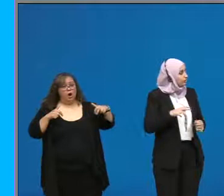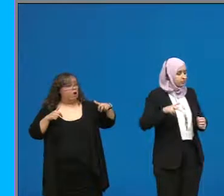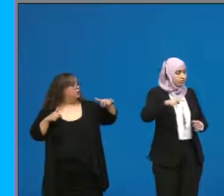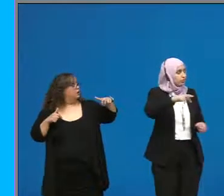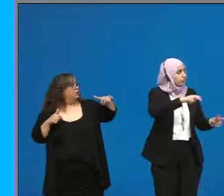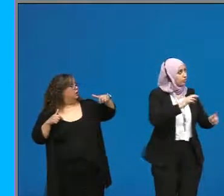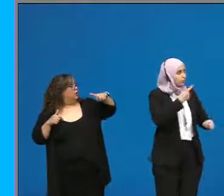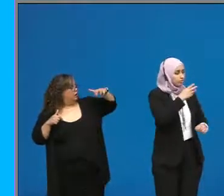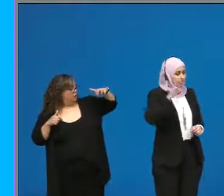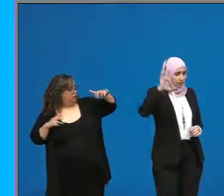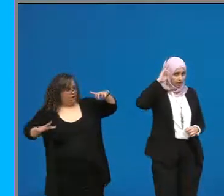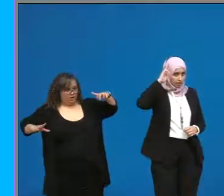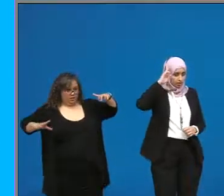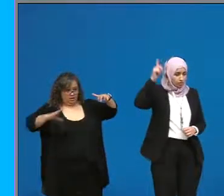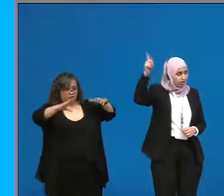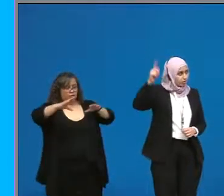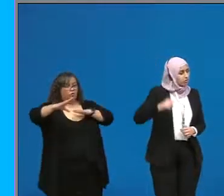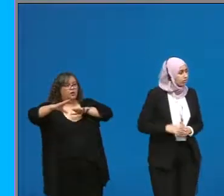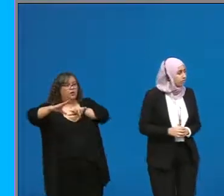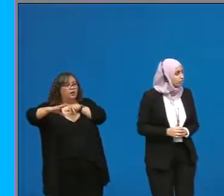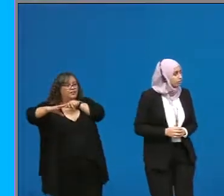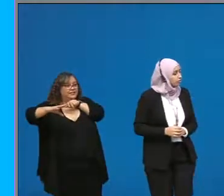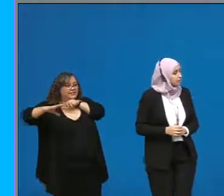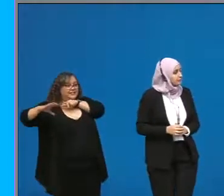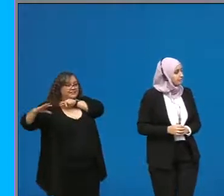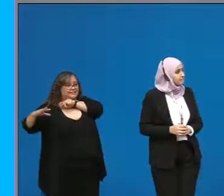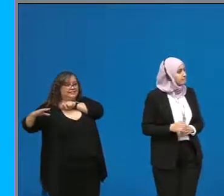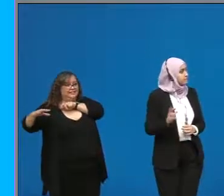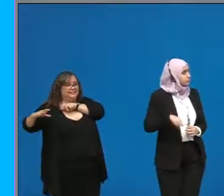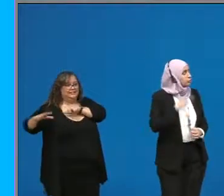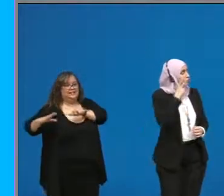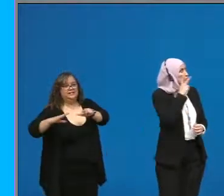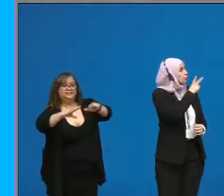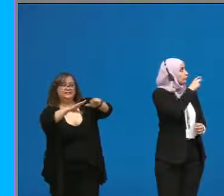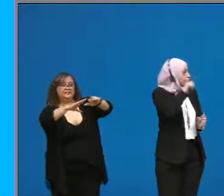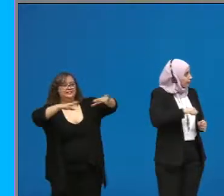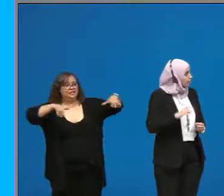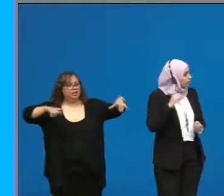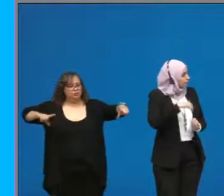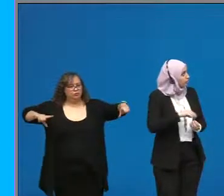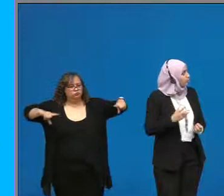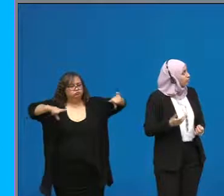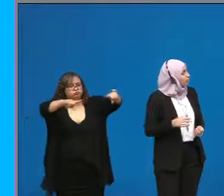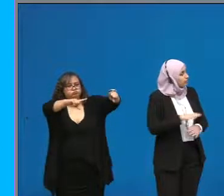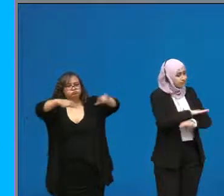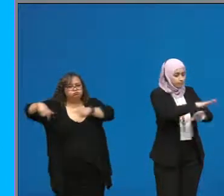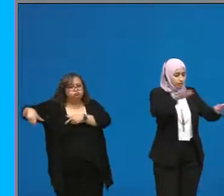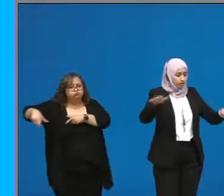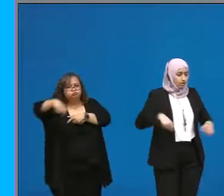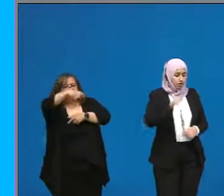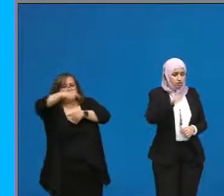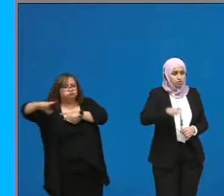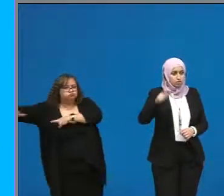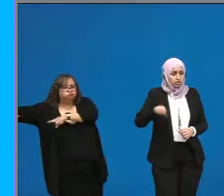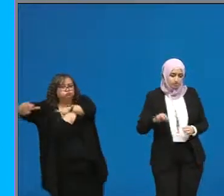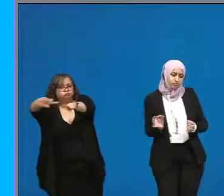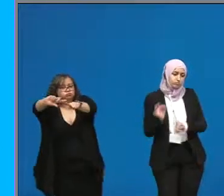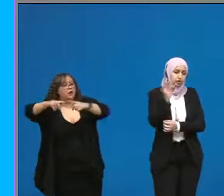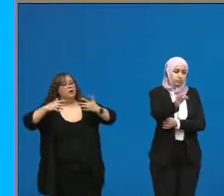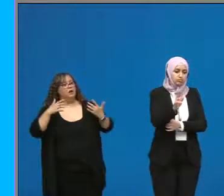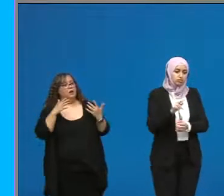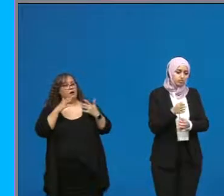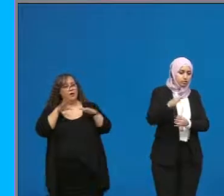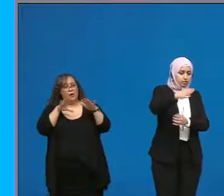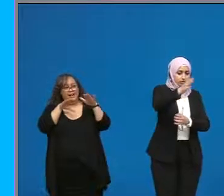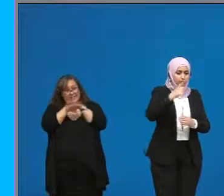has accessibility ramps. So we can think, well, that was actually designed from a very practical standpoint. Beautiful set of steps. It has accessibility